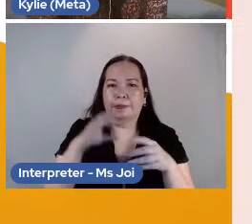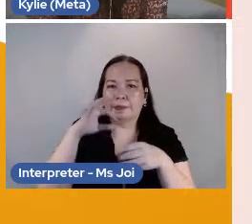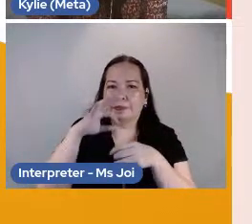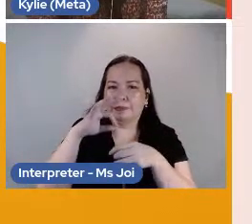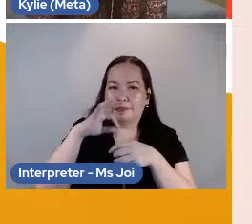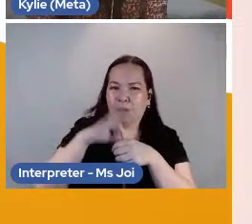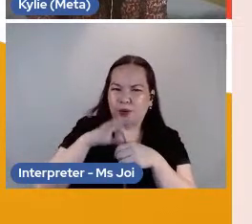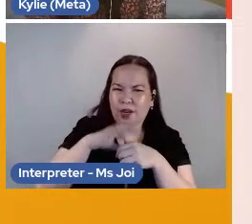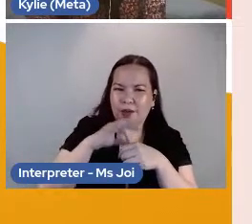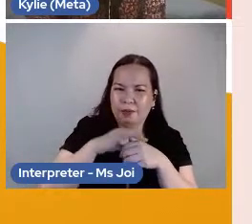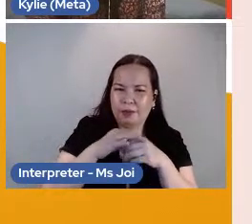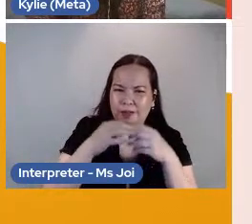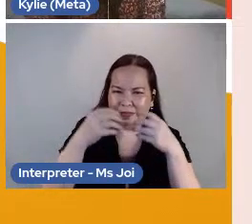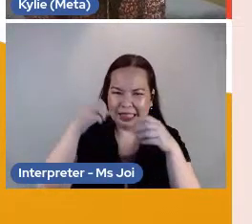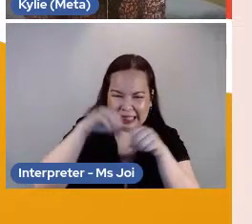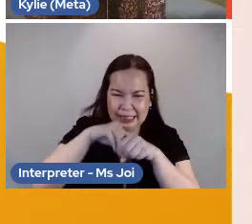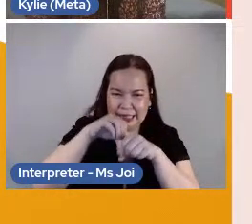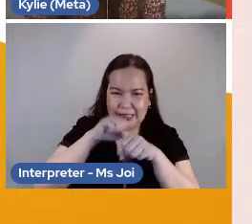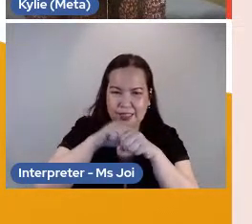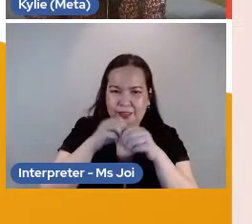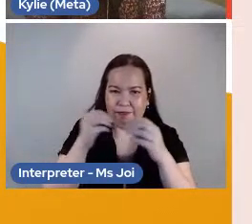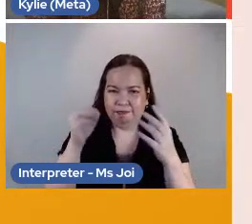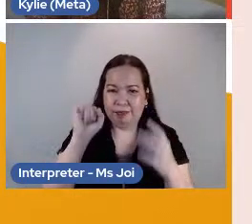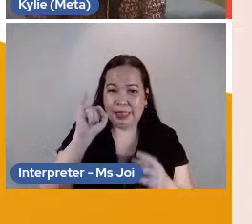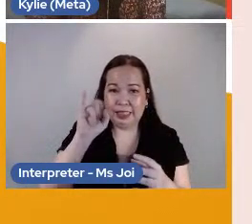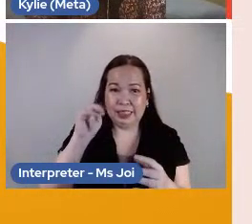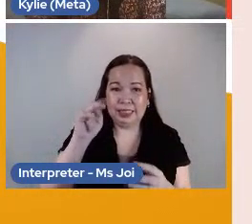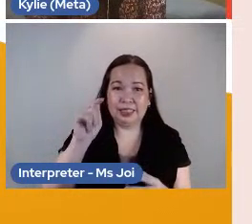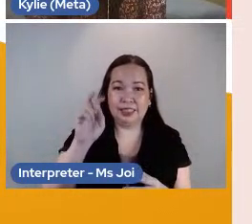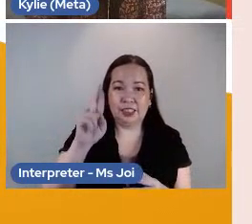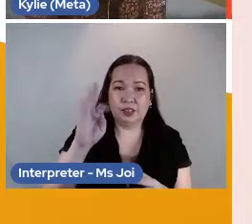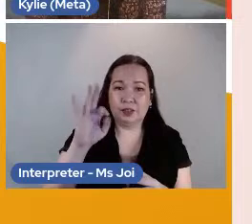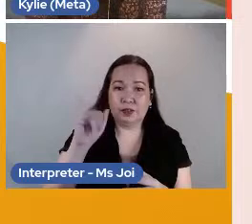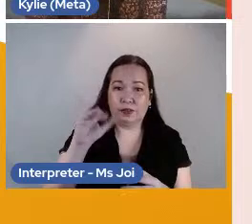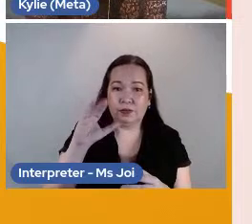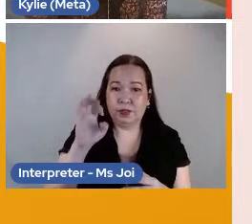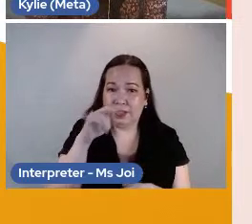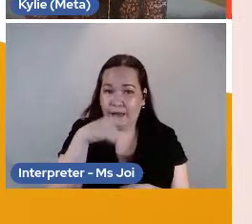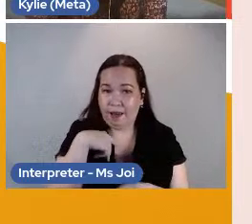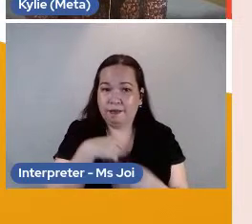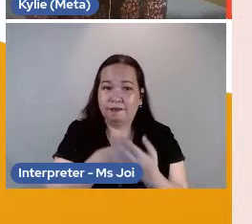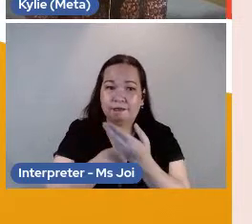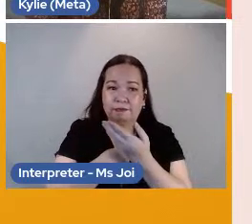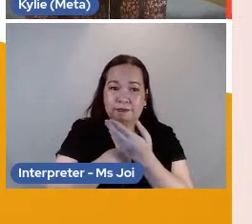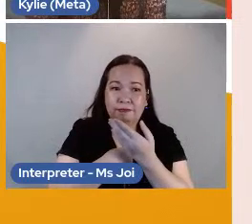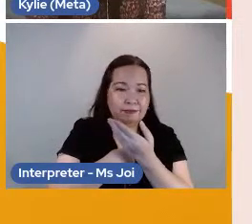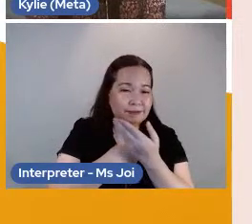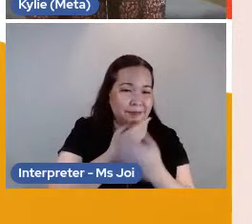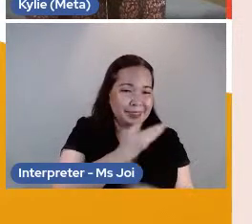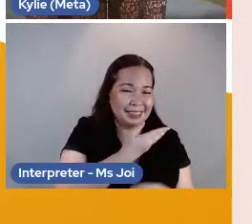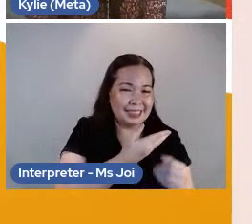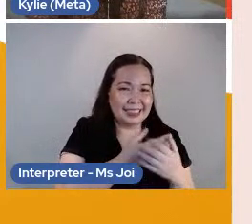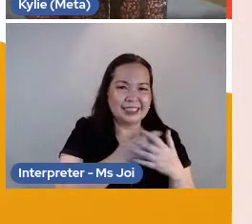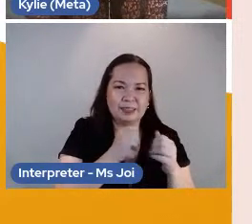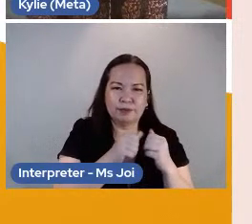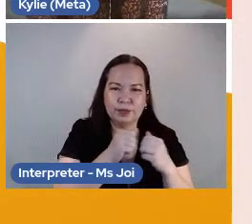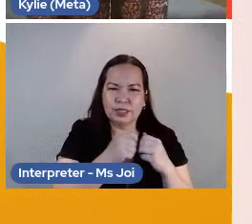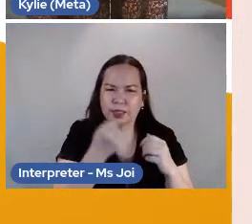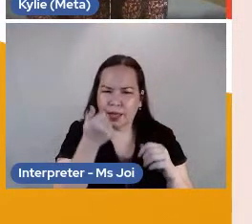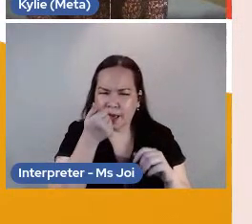and it really is a way to, do more customized